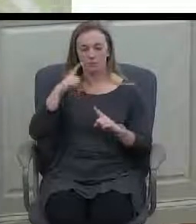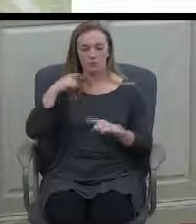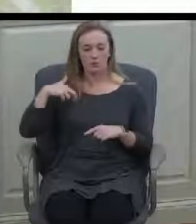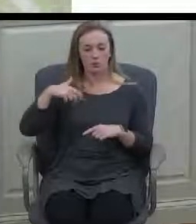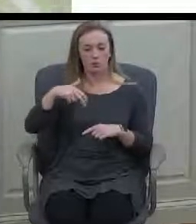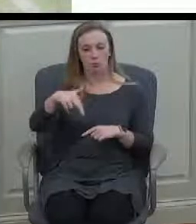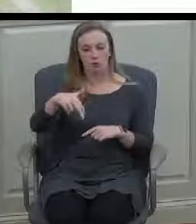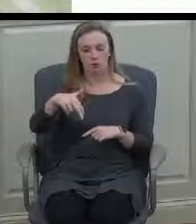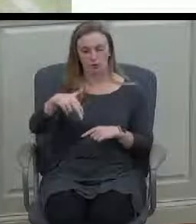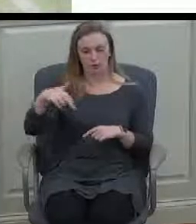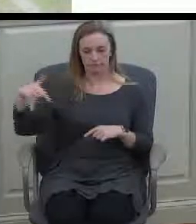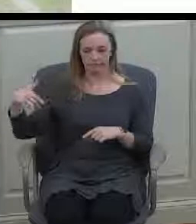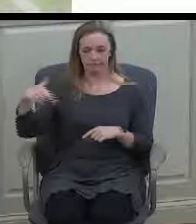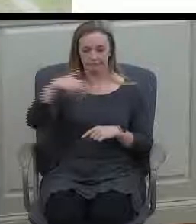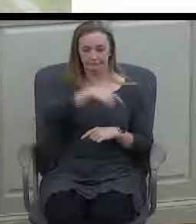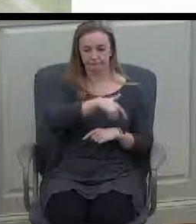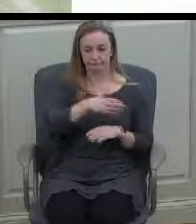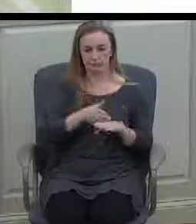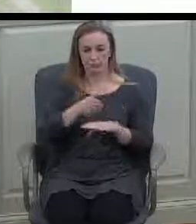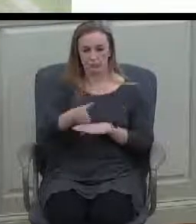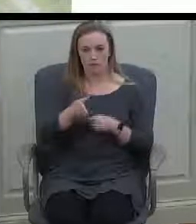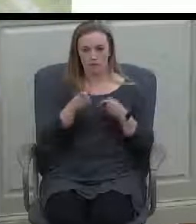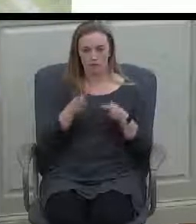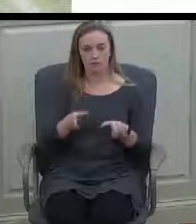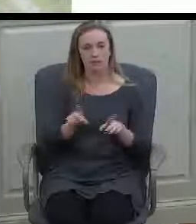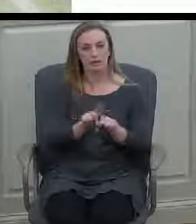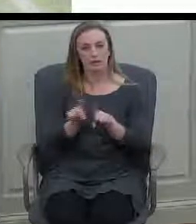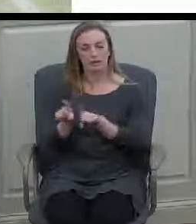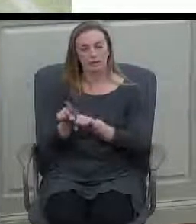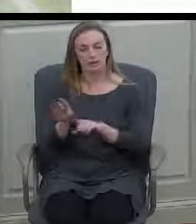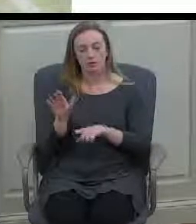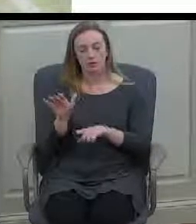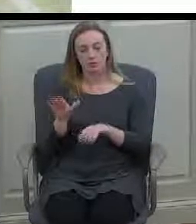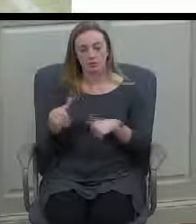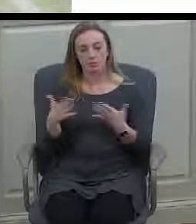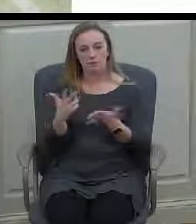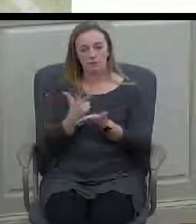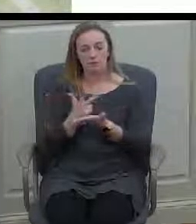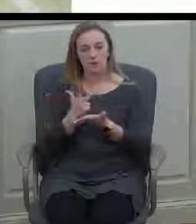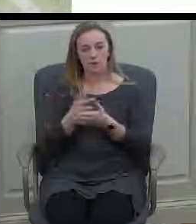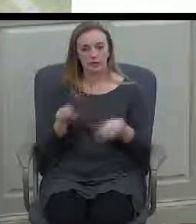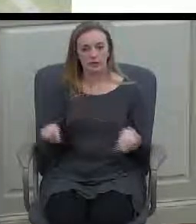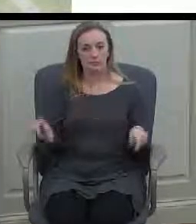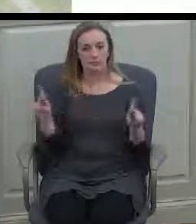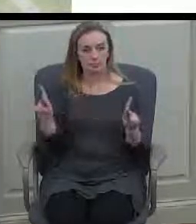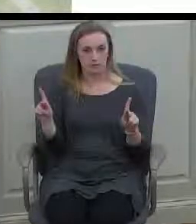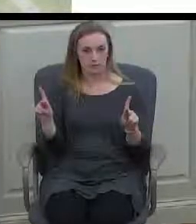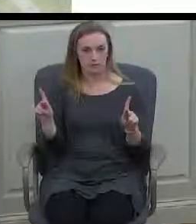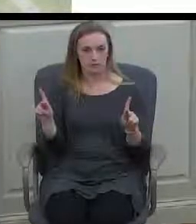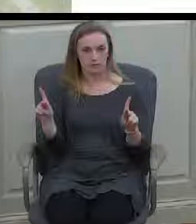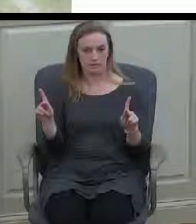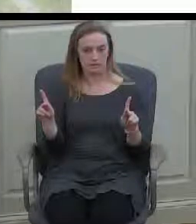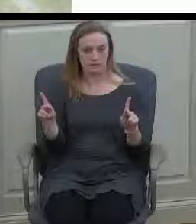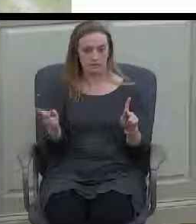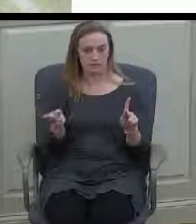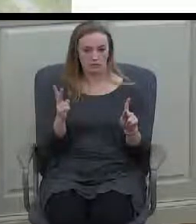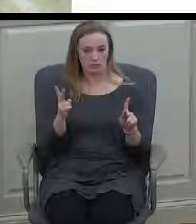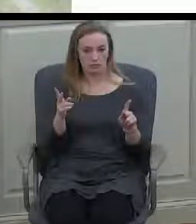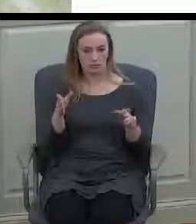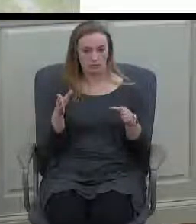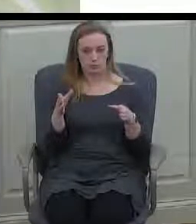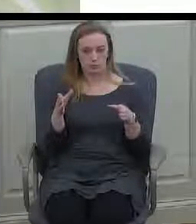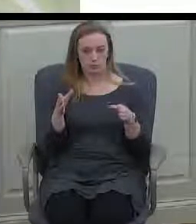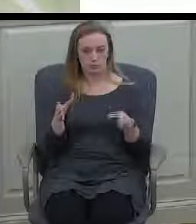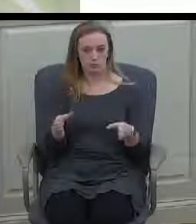pedestrians crossing the street. And it also gives parking opportunities on those 2 street